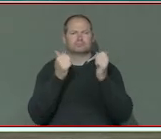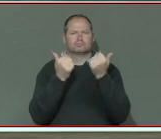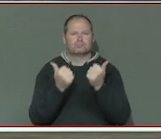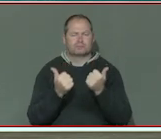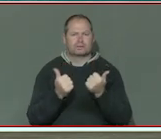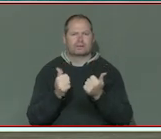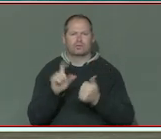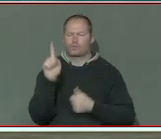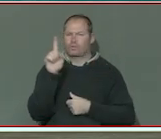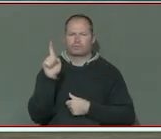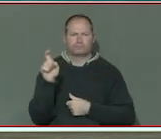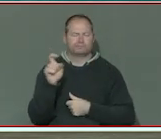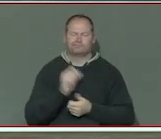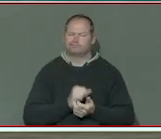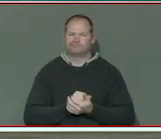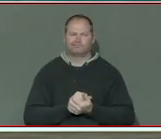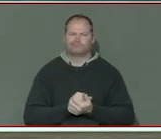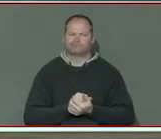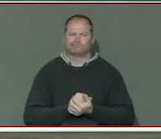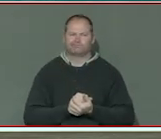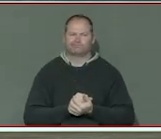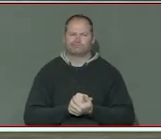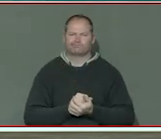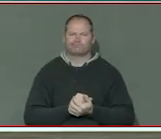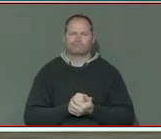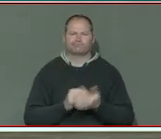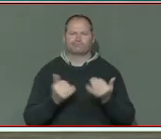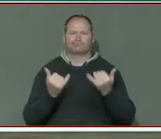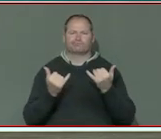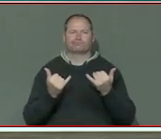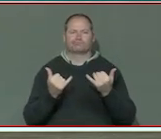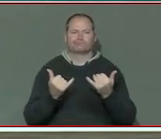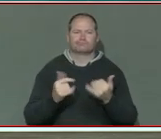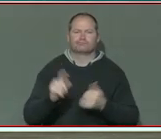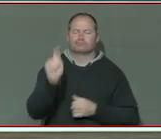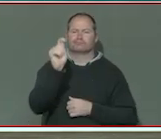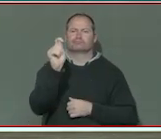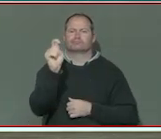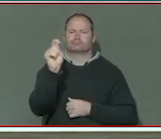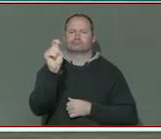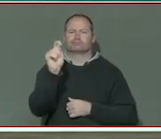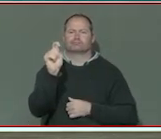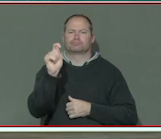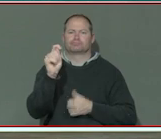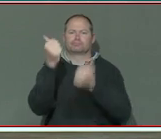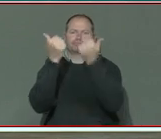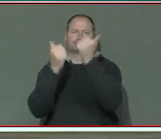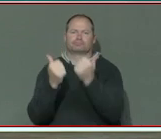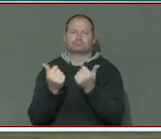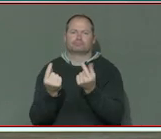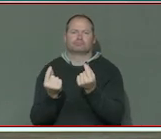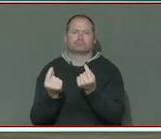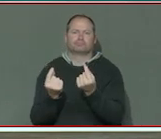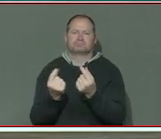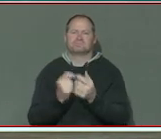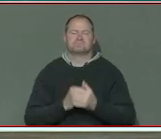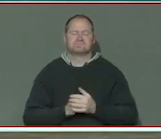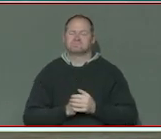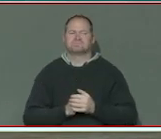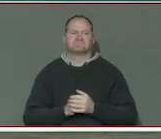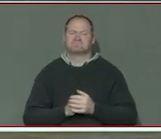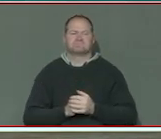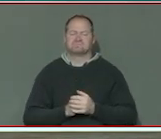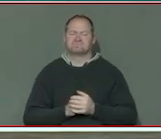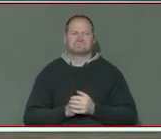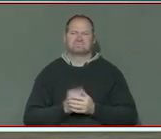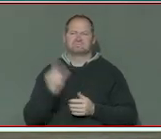see they ask the learners to do a T account in a paper. So what they normally do, and